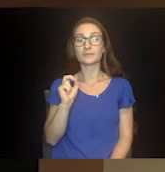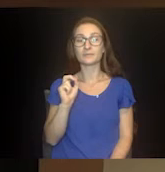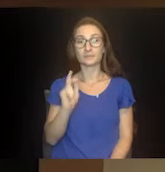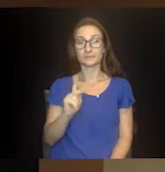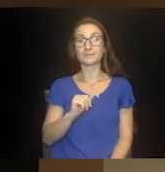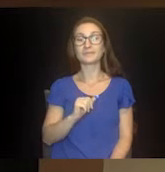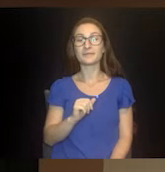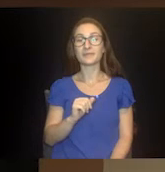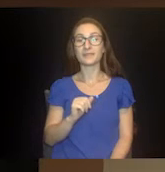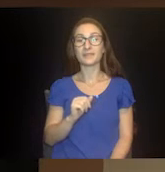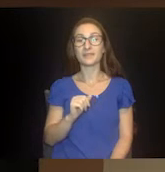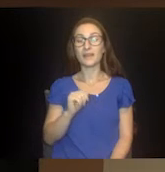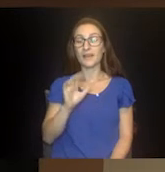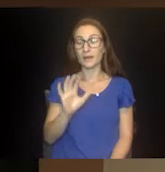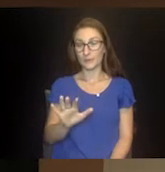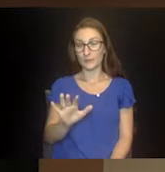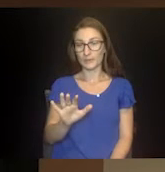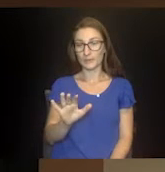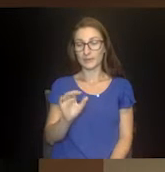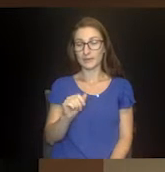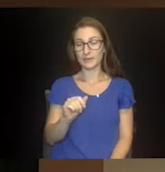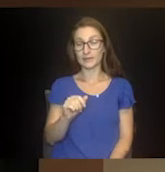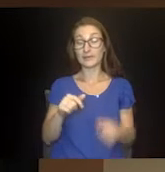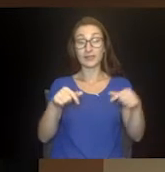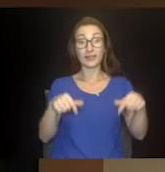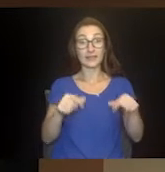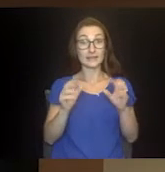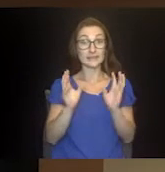Okay, so in the session,